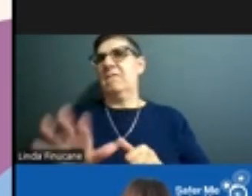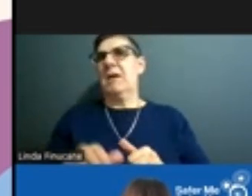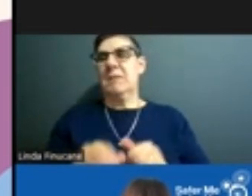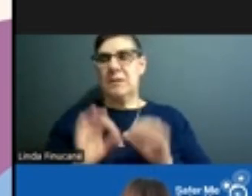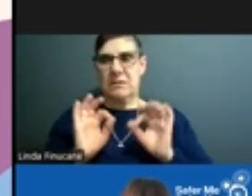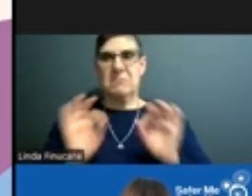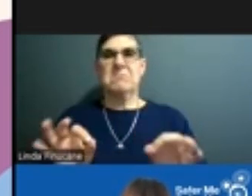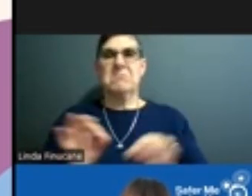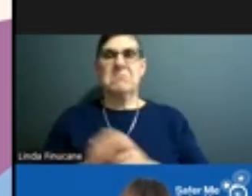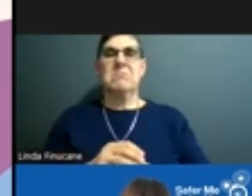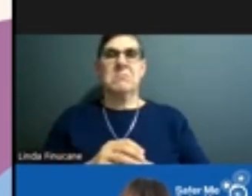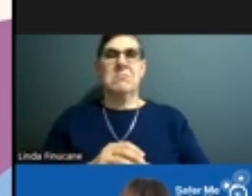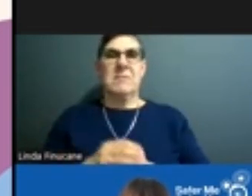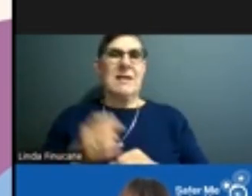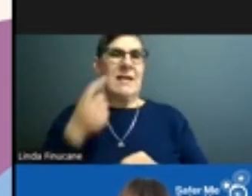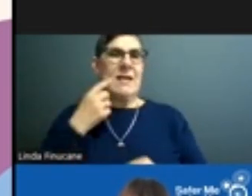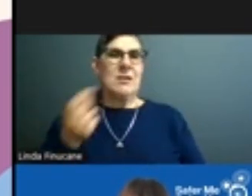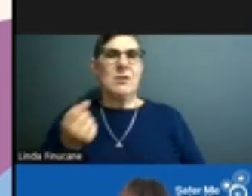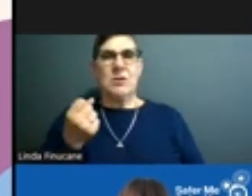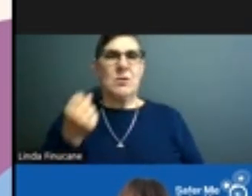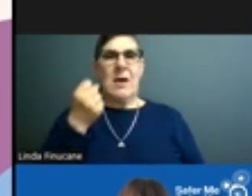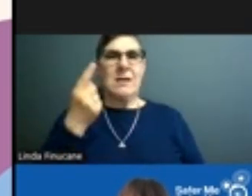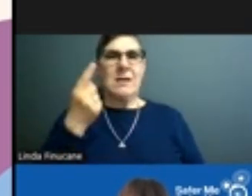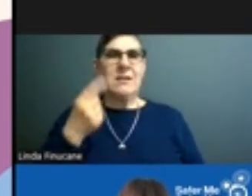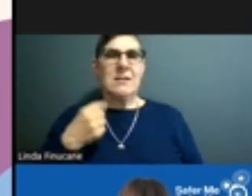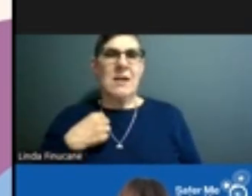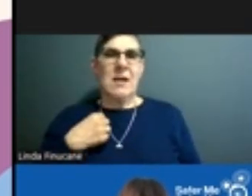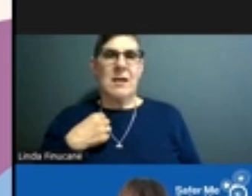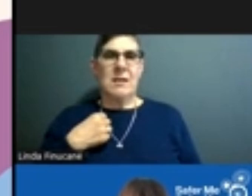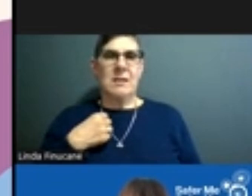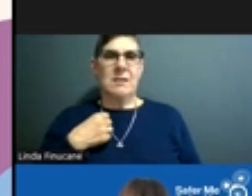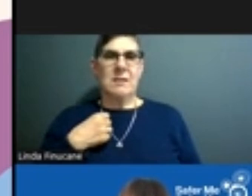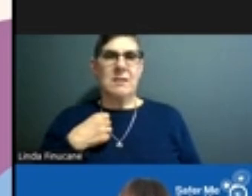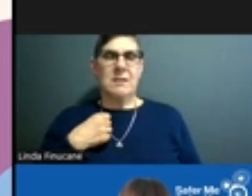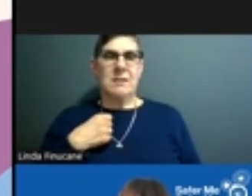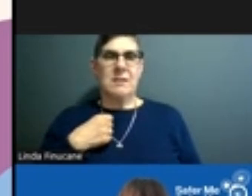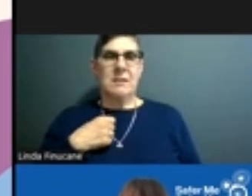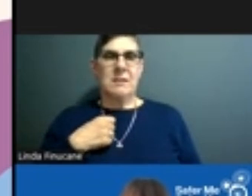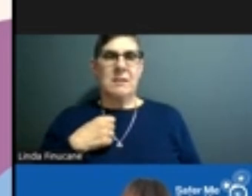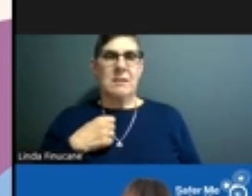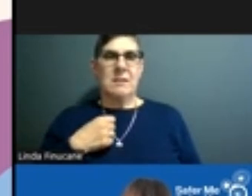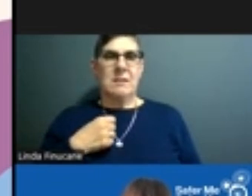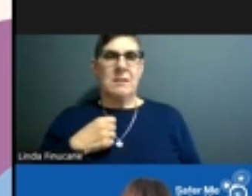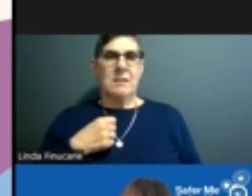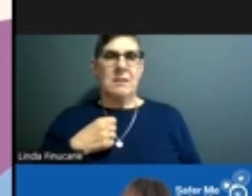easy to understand way, a really easy to explain sort of